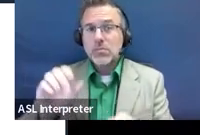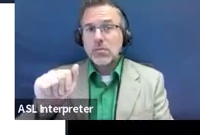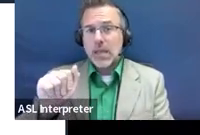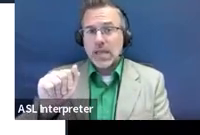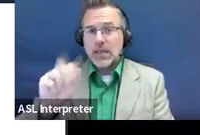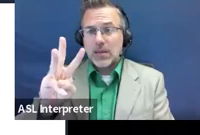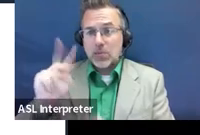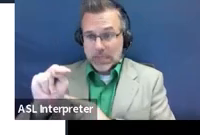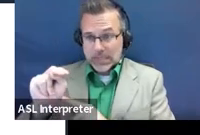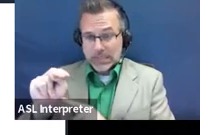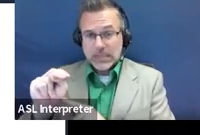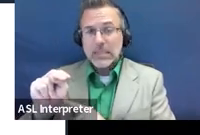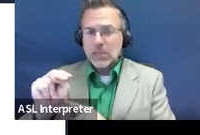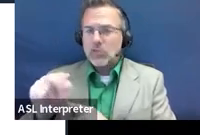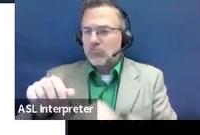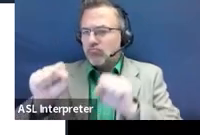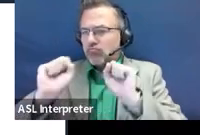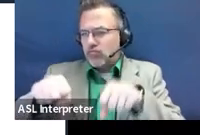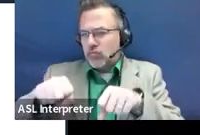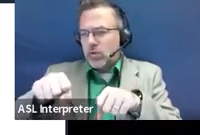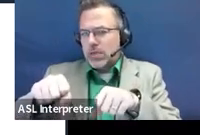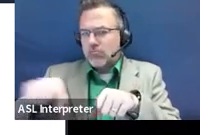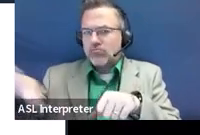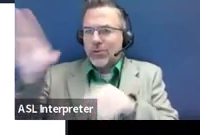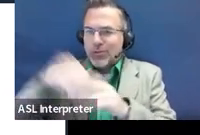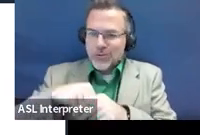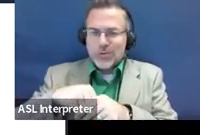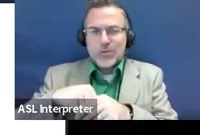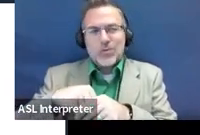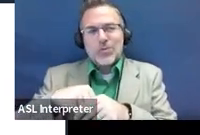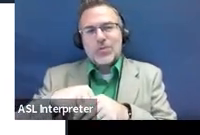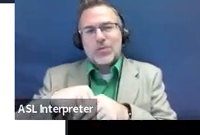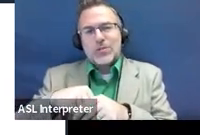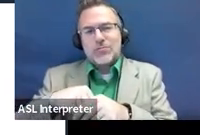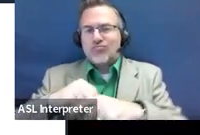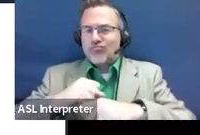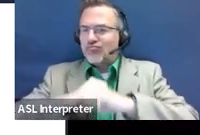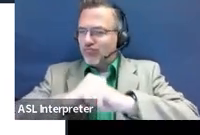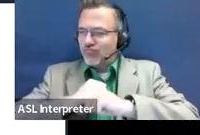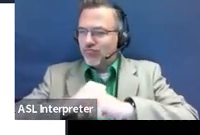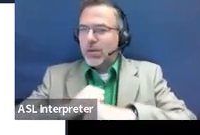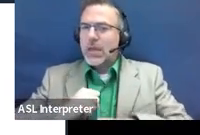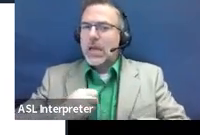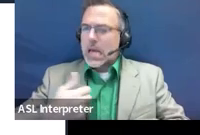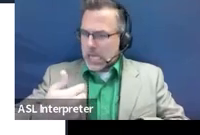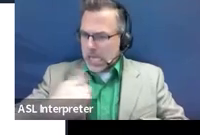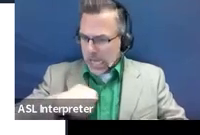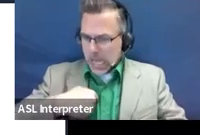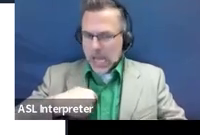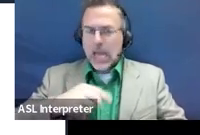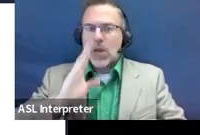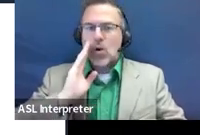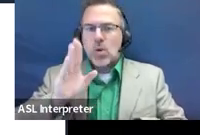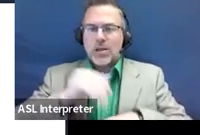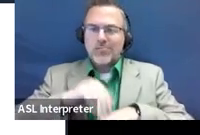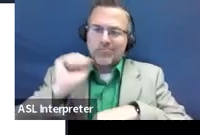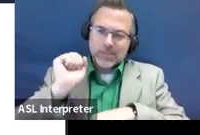is a spot where you may include those procedural safeguards that you're sending those home along with the advanced written